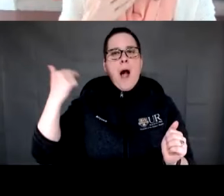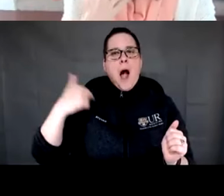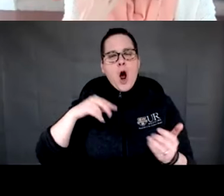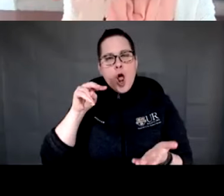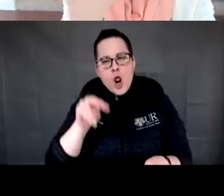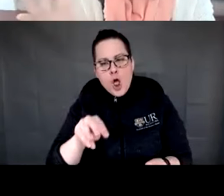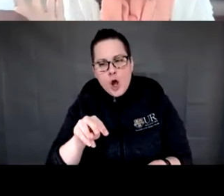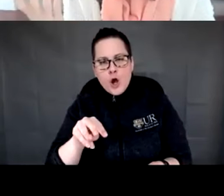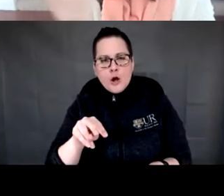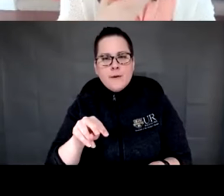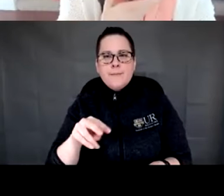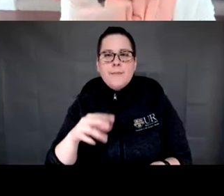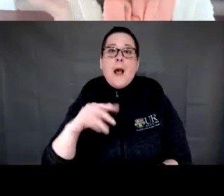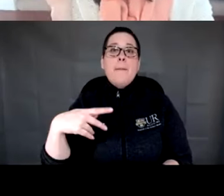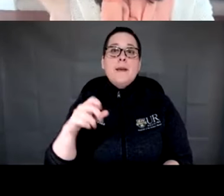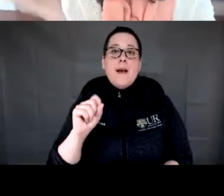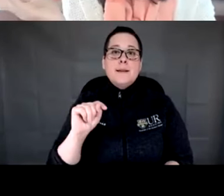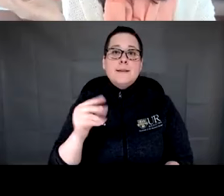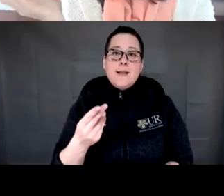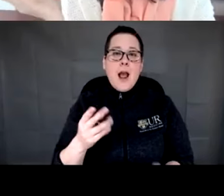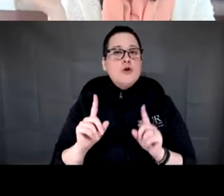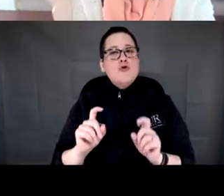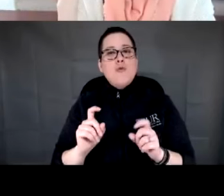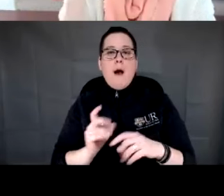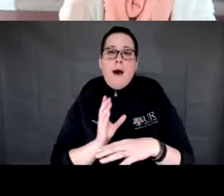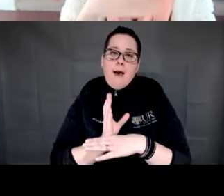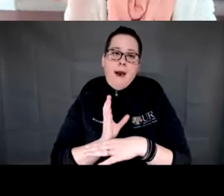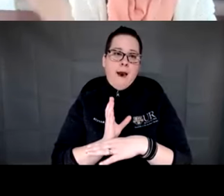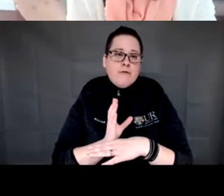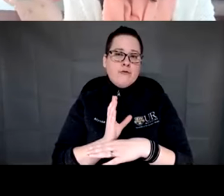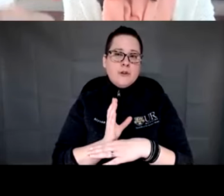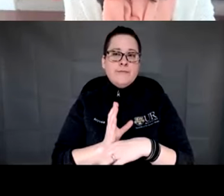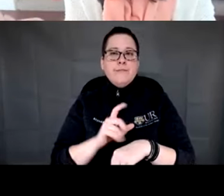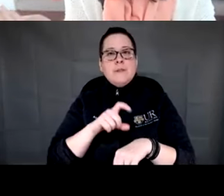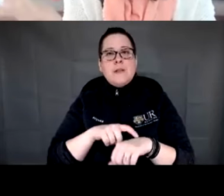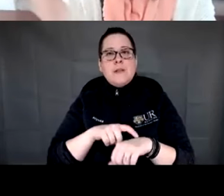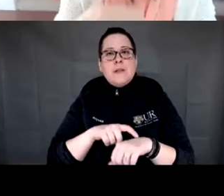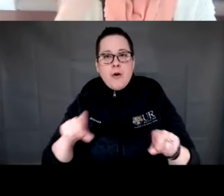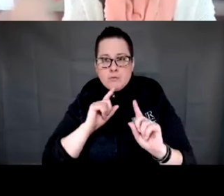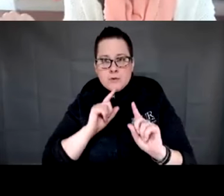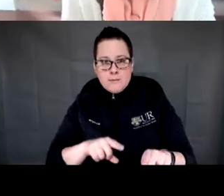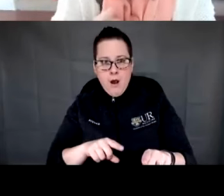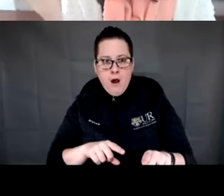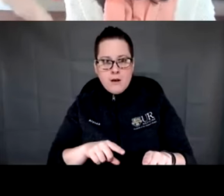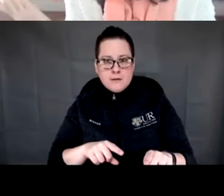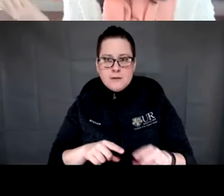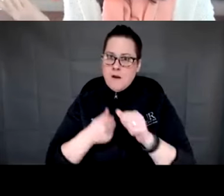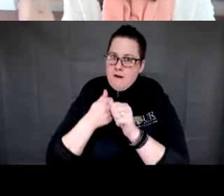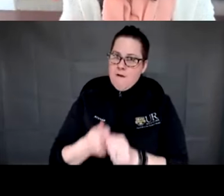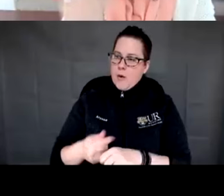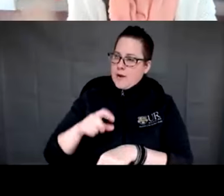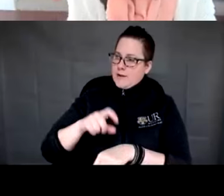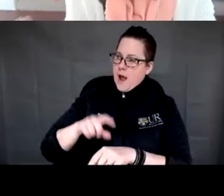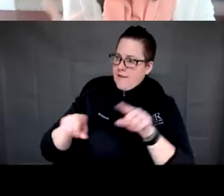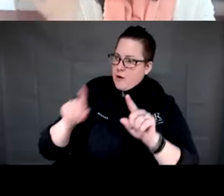at a PSTH, like a trial averaged time varying response. And based on that time varying response,